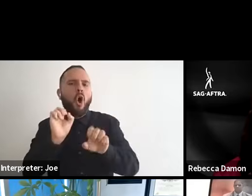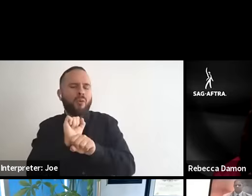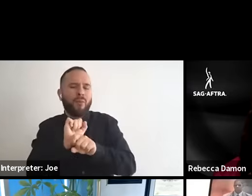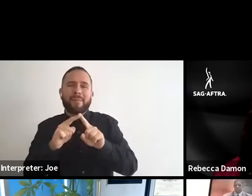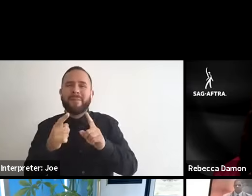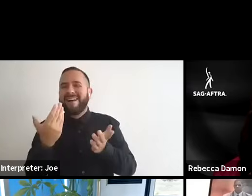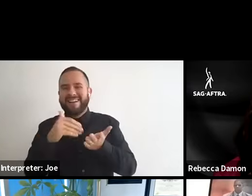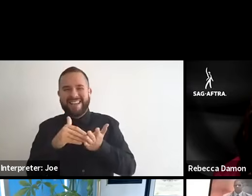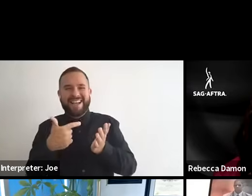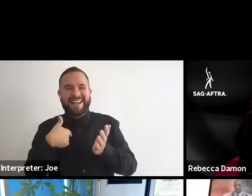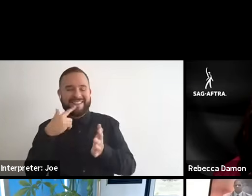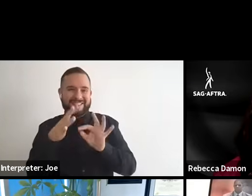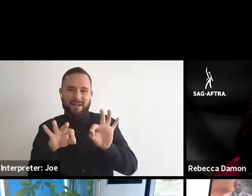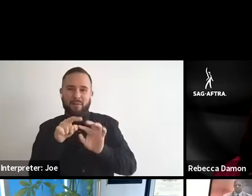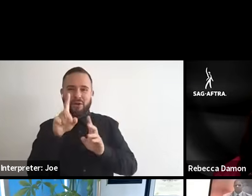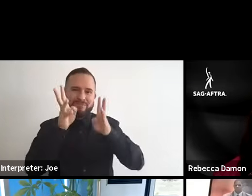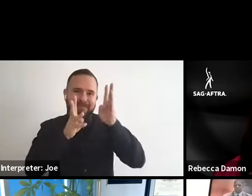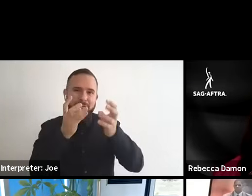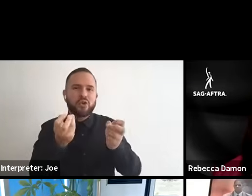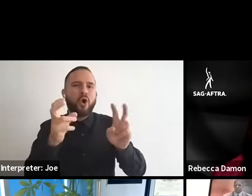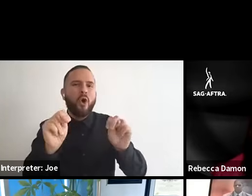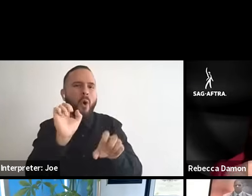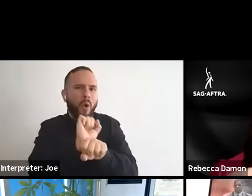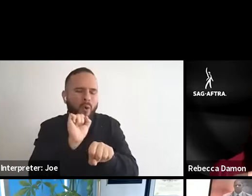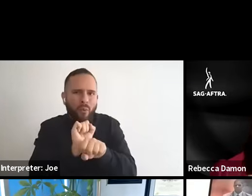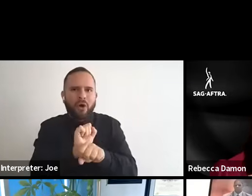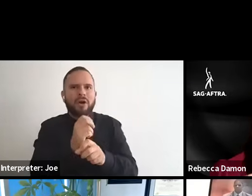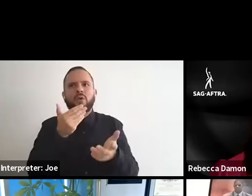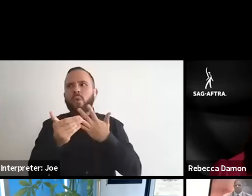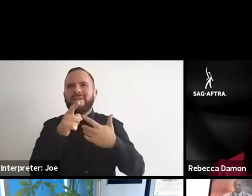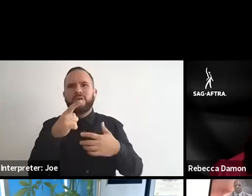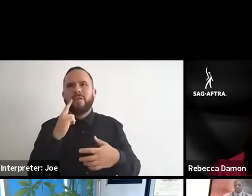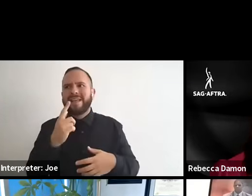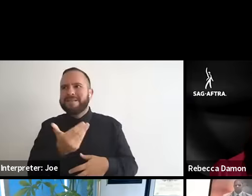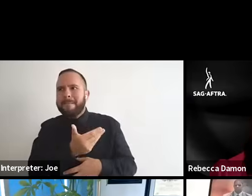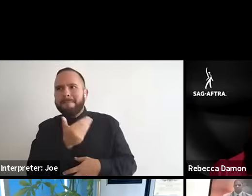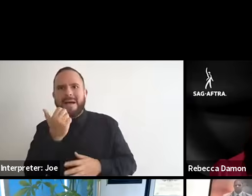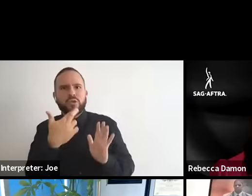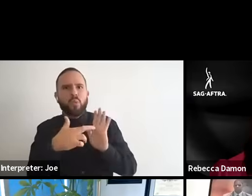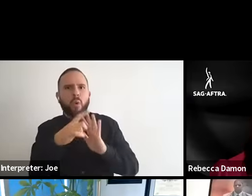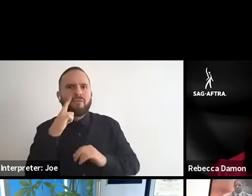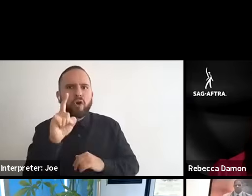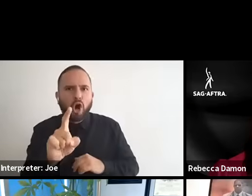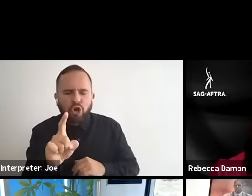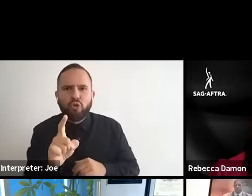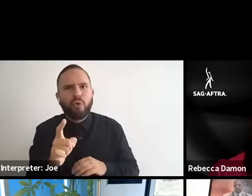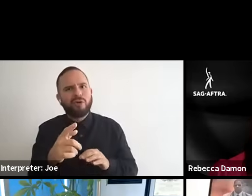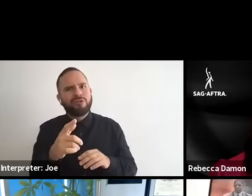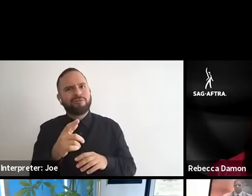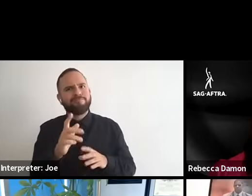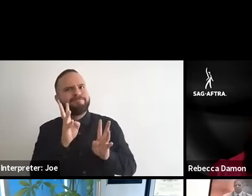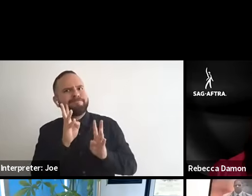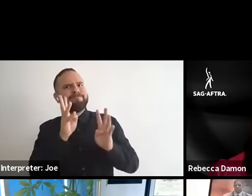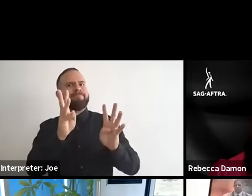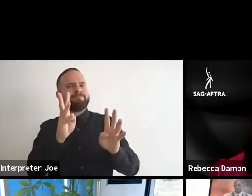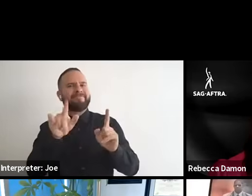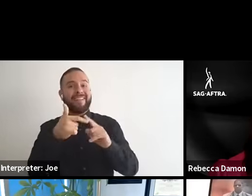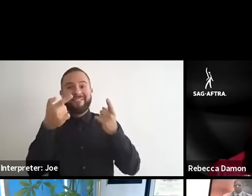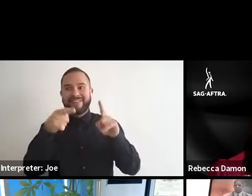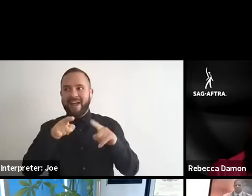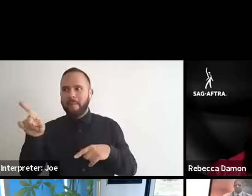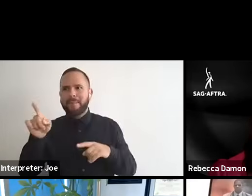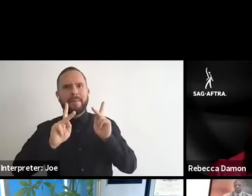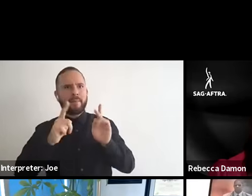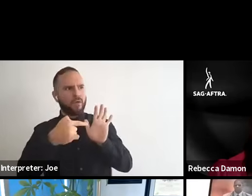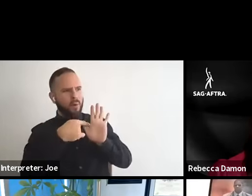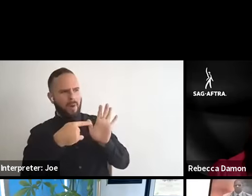in the exact roles that you feel you most thrive in. And the representatives will find you. If you put it out and you work